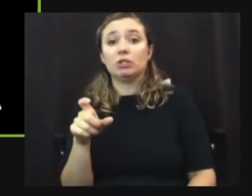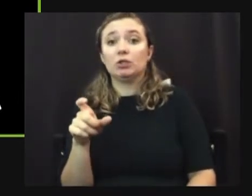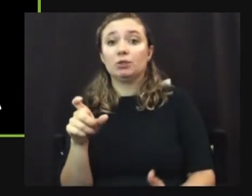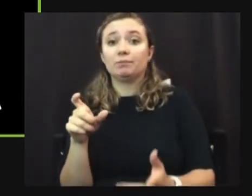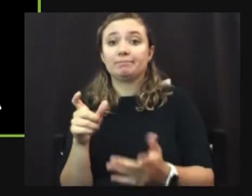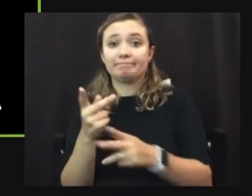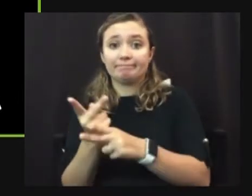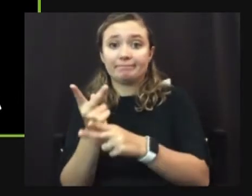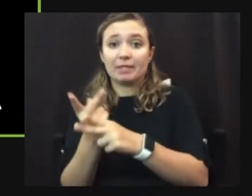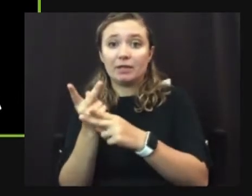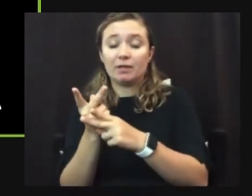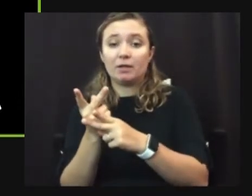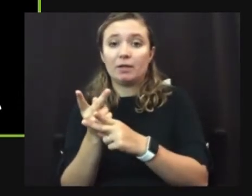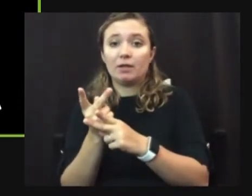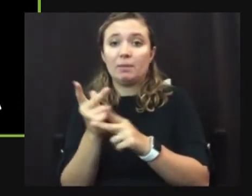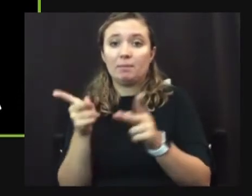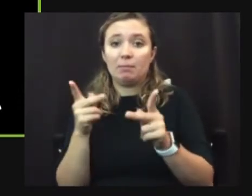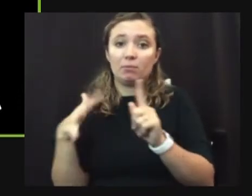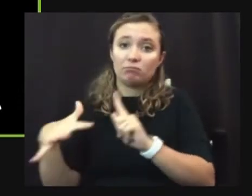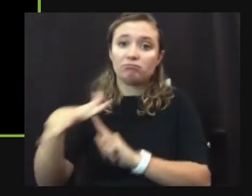in your immediate surroundings.